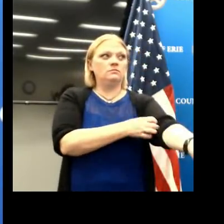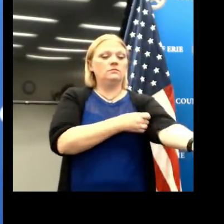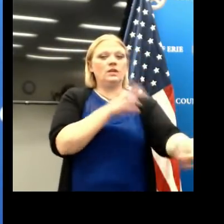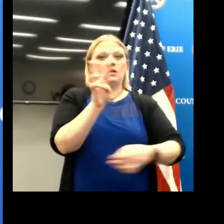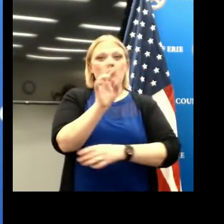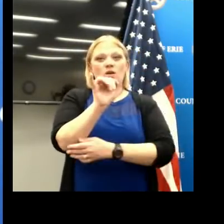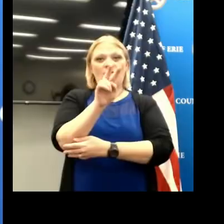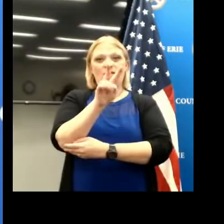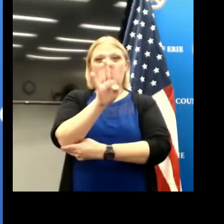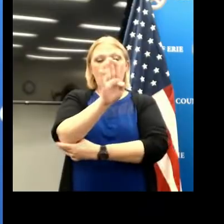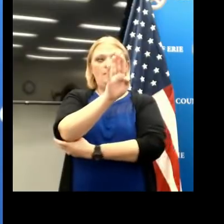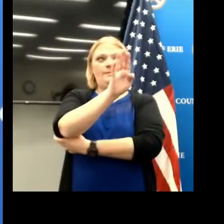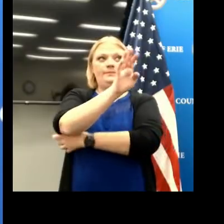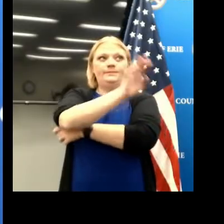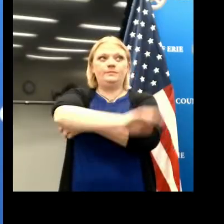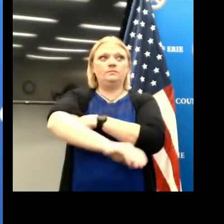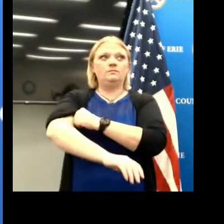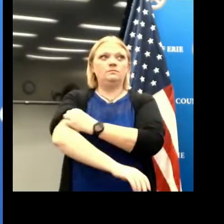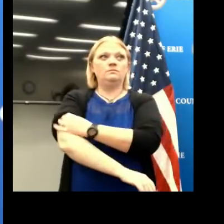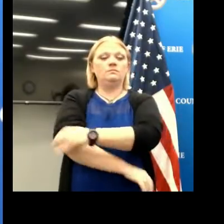WIVB, Chris Horvatis.